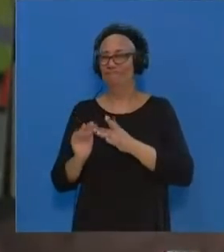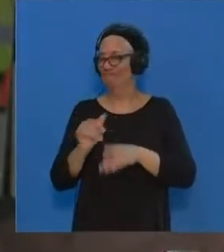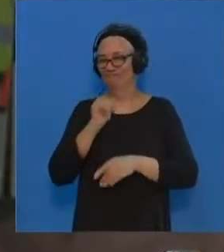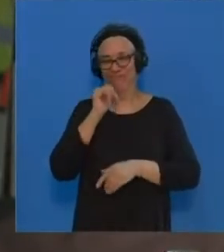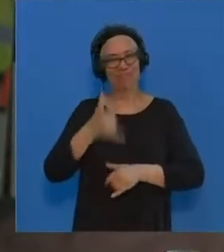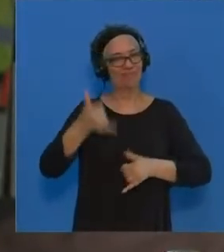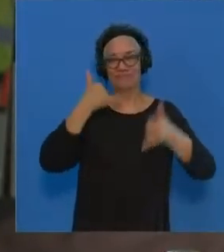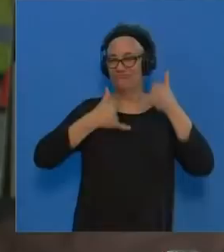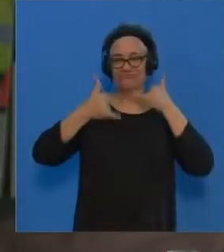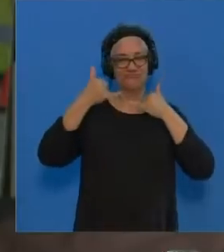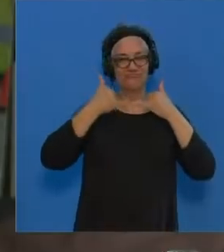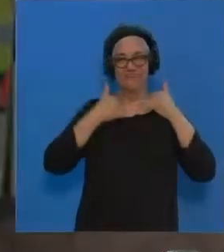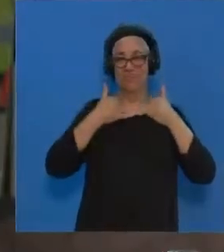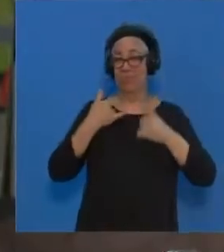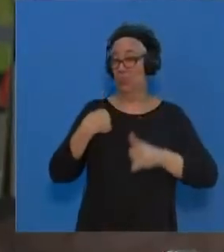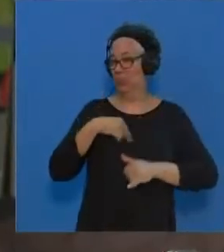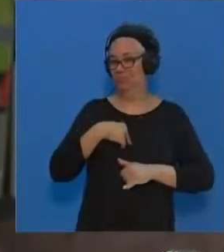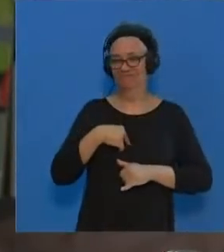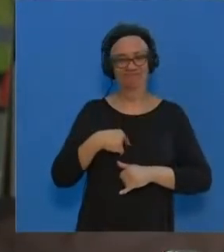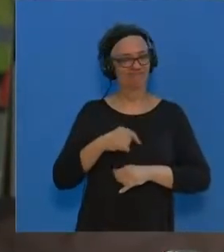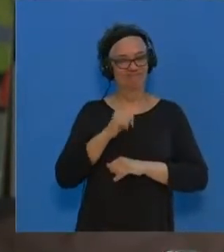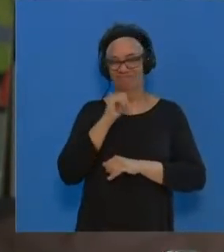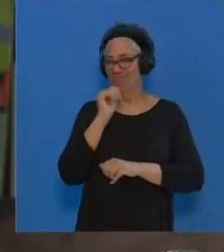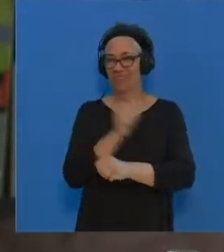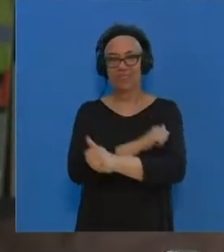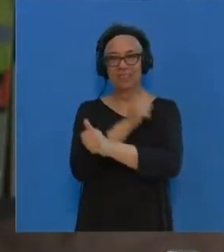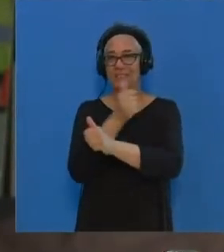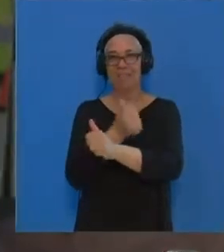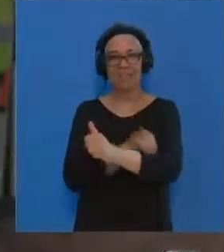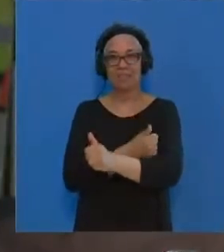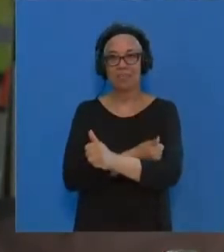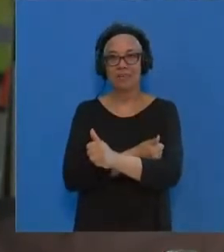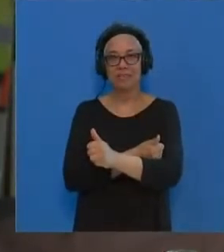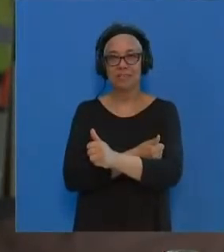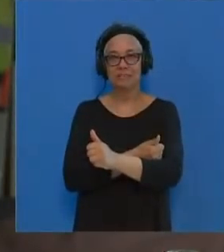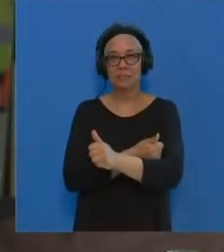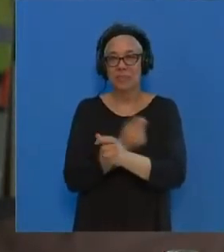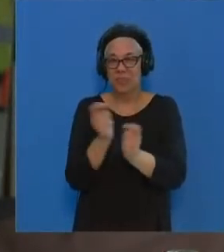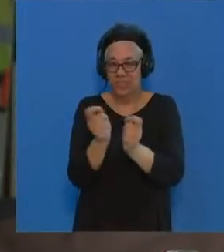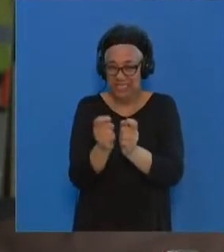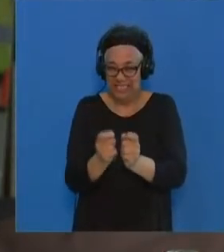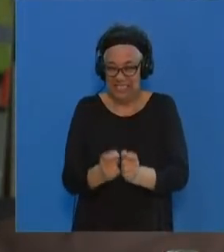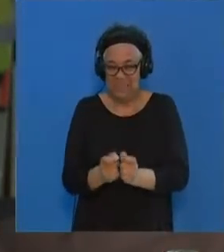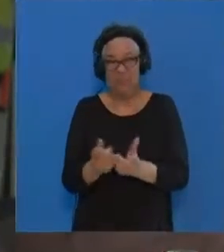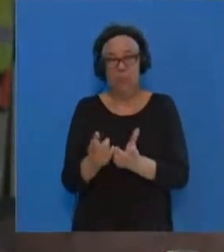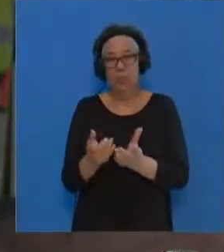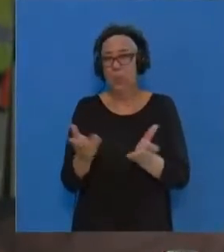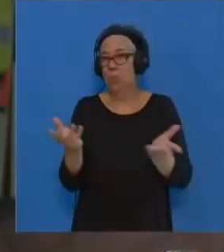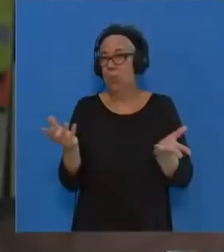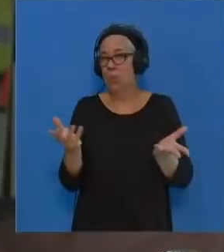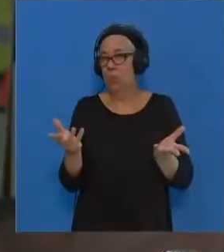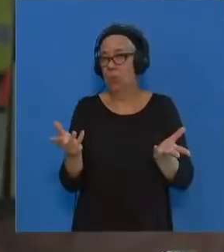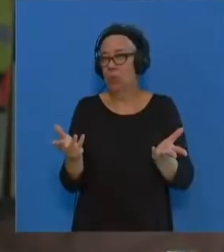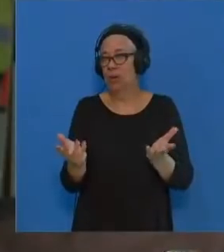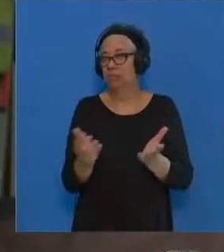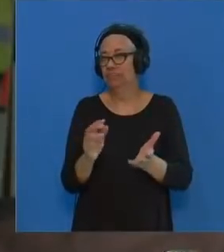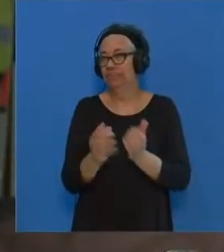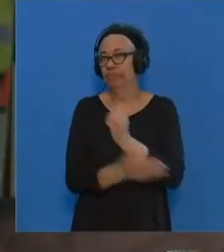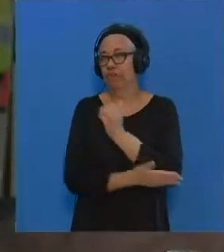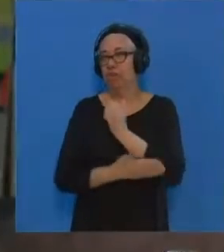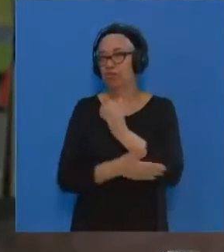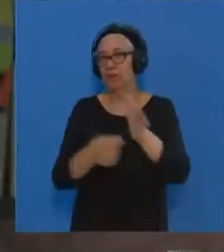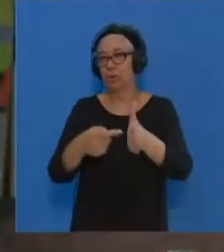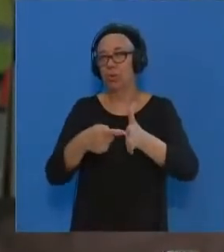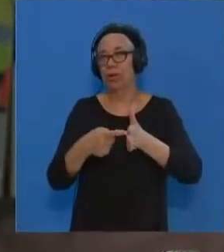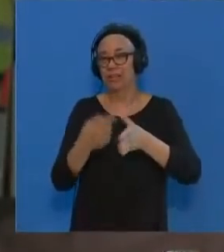COVID hotline, because we have no power, nor do we have any of the details as to what each country that you're wishing to travel to requires